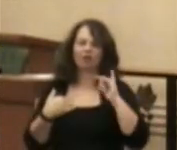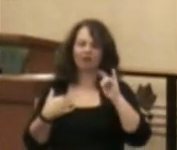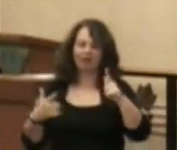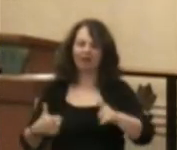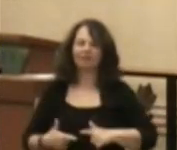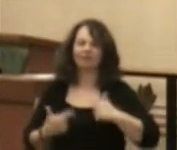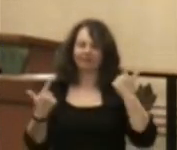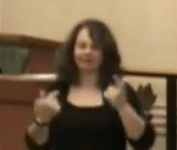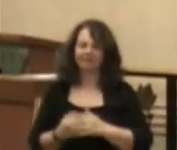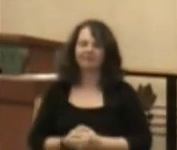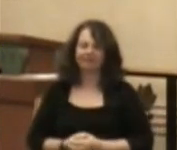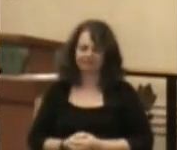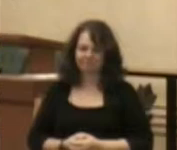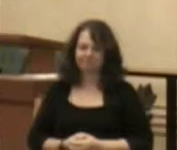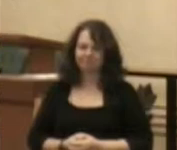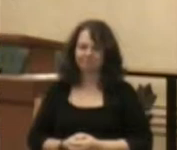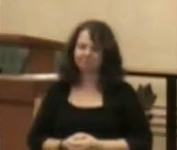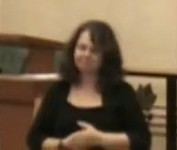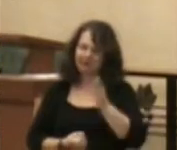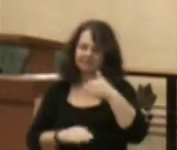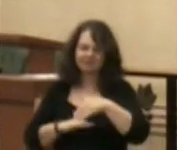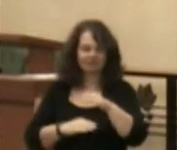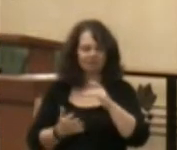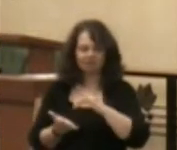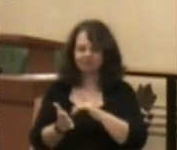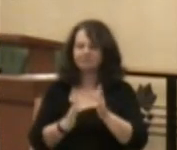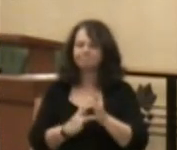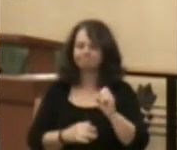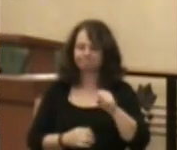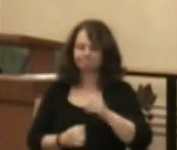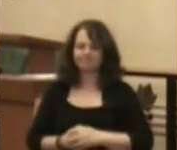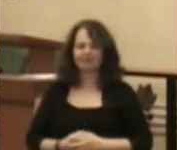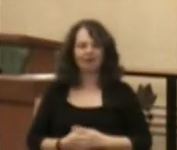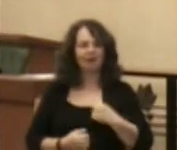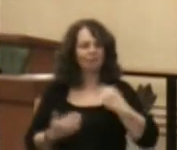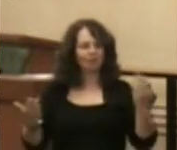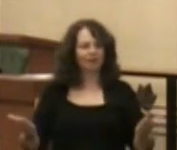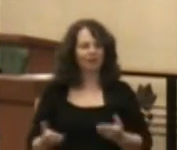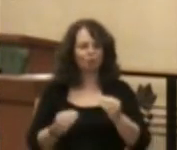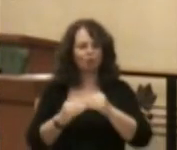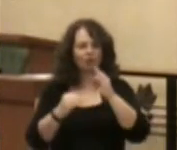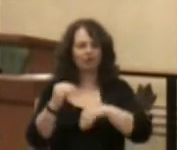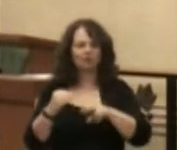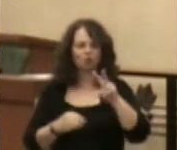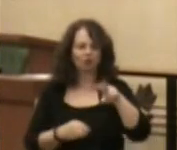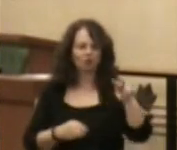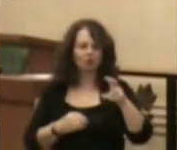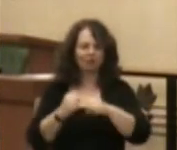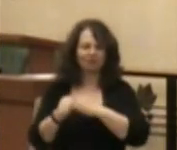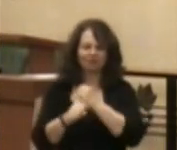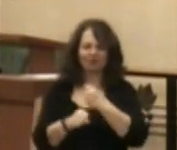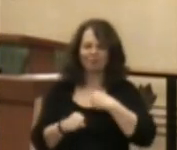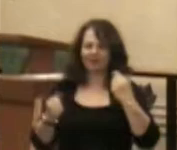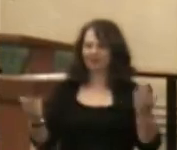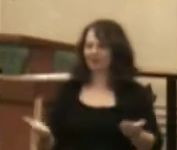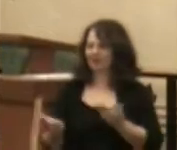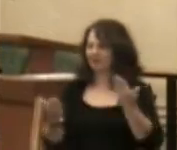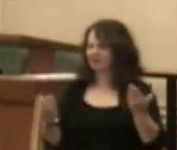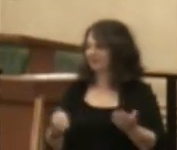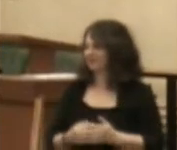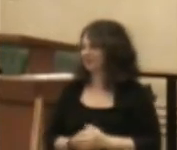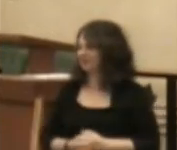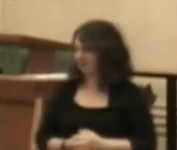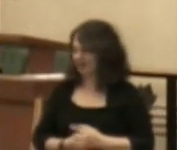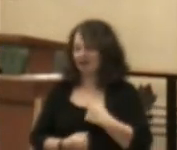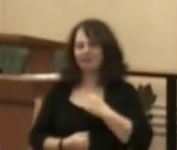I have been with you people of Bethel now for more than 22 years. It was a long time ago that I turned a